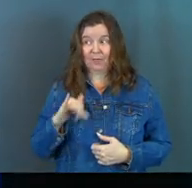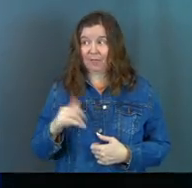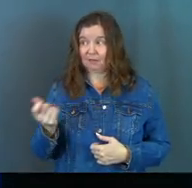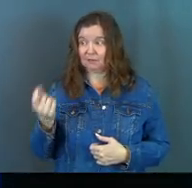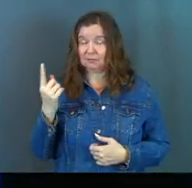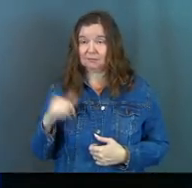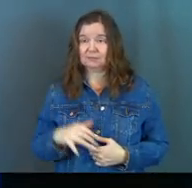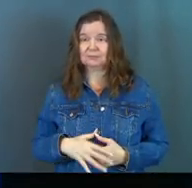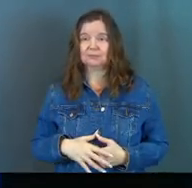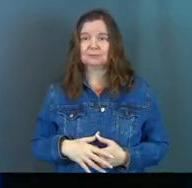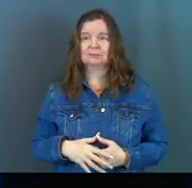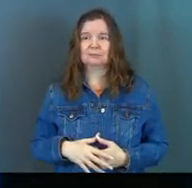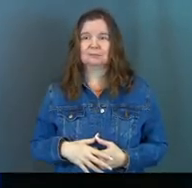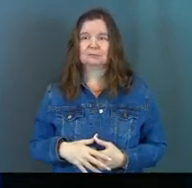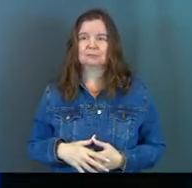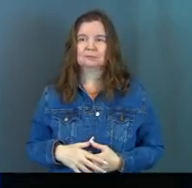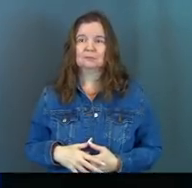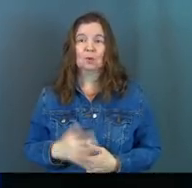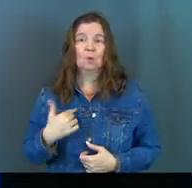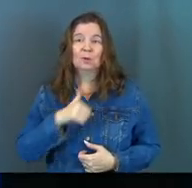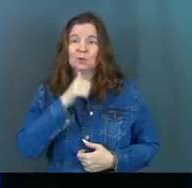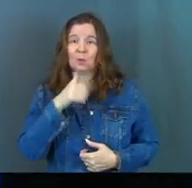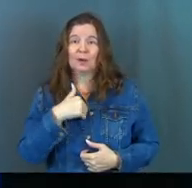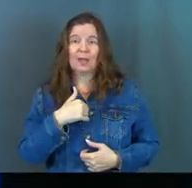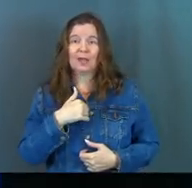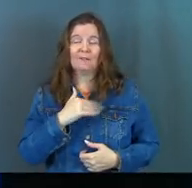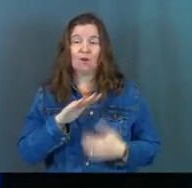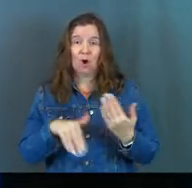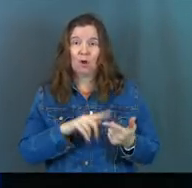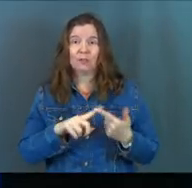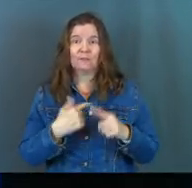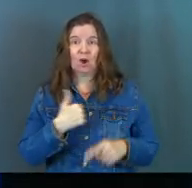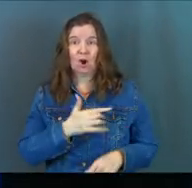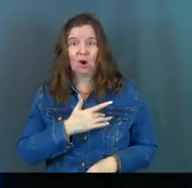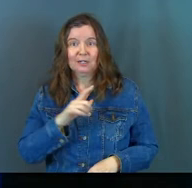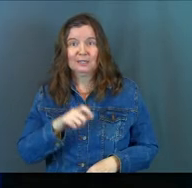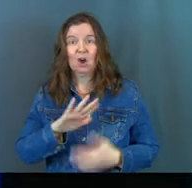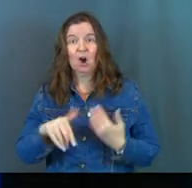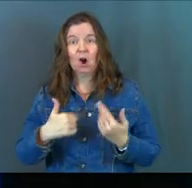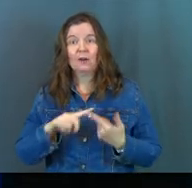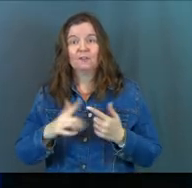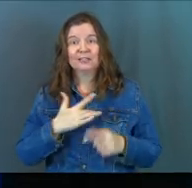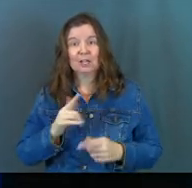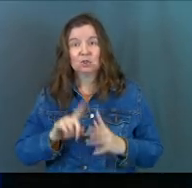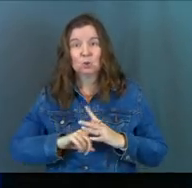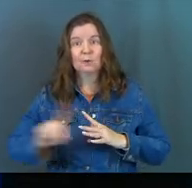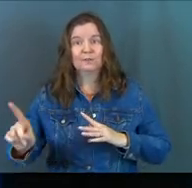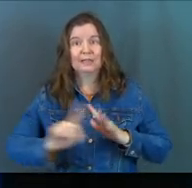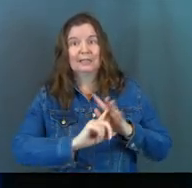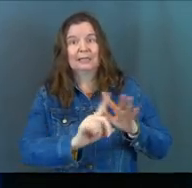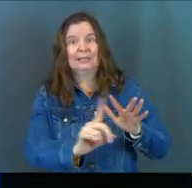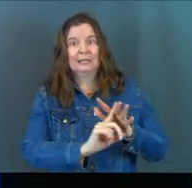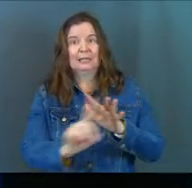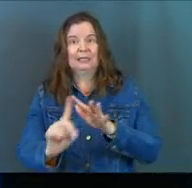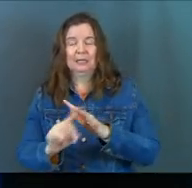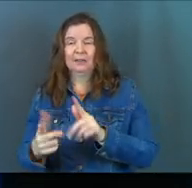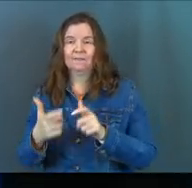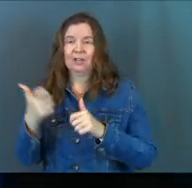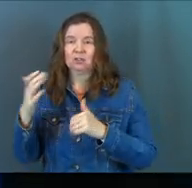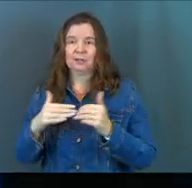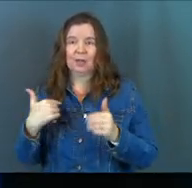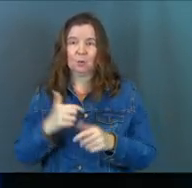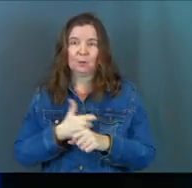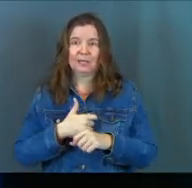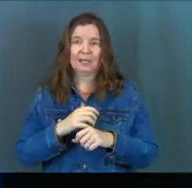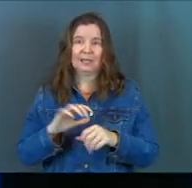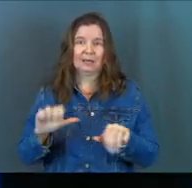that? We do not have all the friends that our hearts need. Our friends tend to flee from us faster than